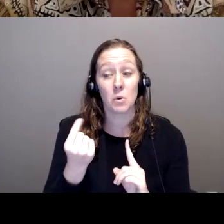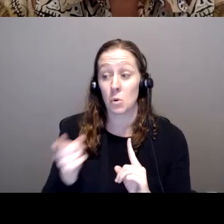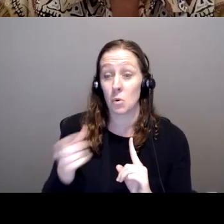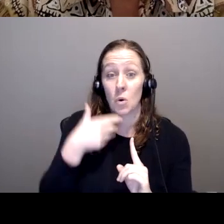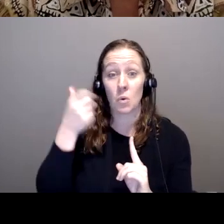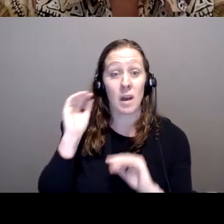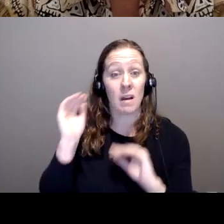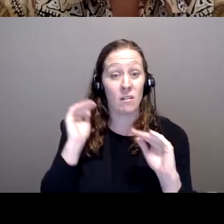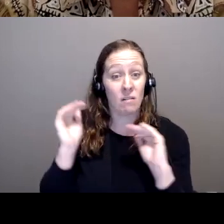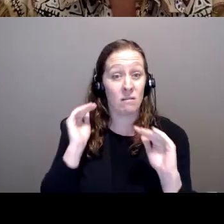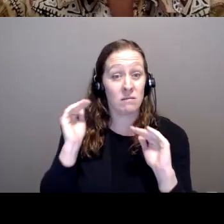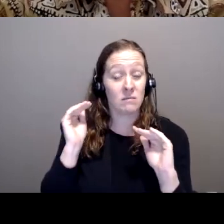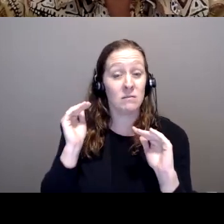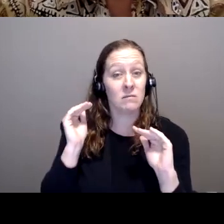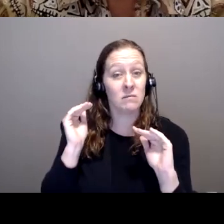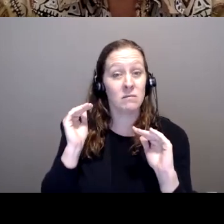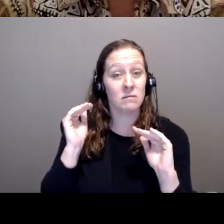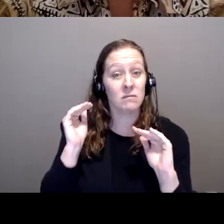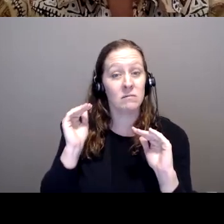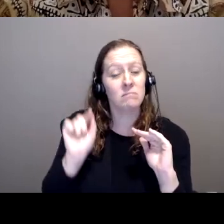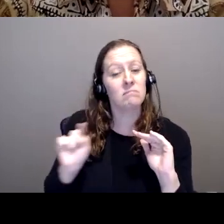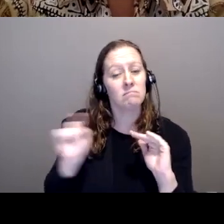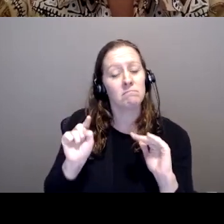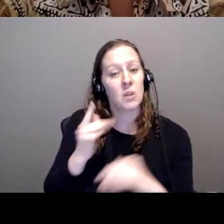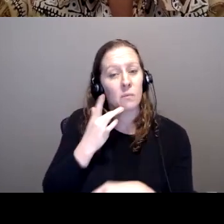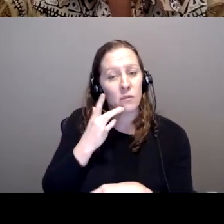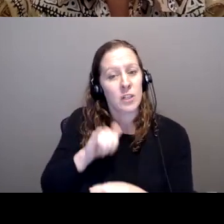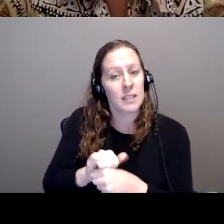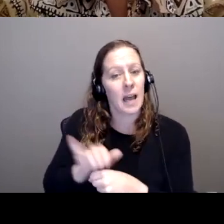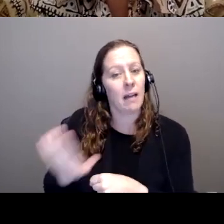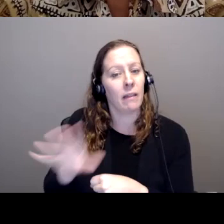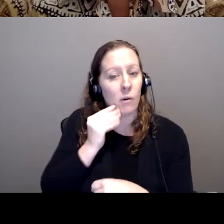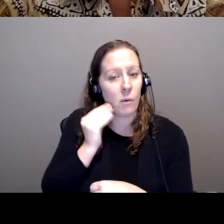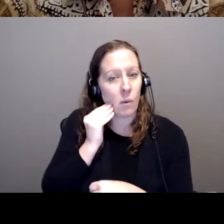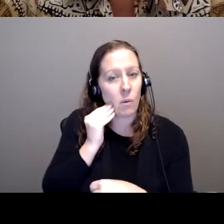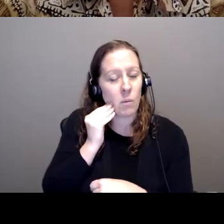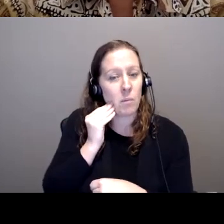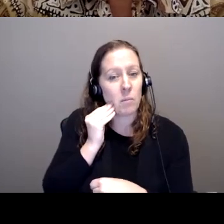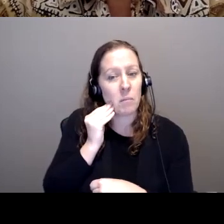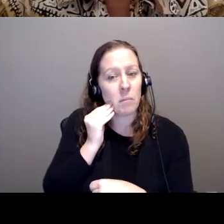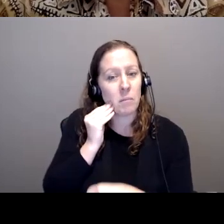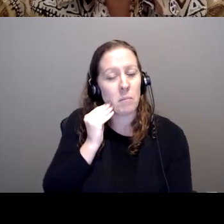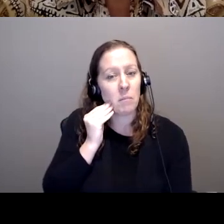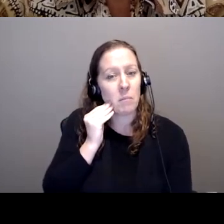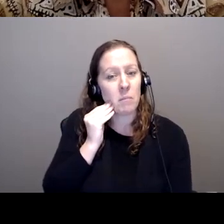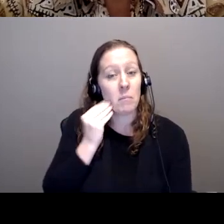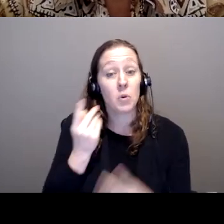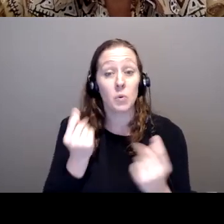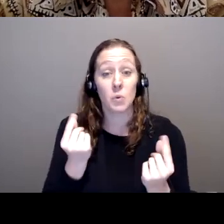adults who want to age in place to find compatible